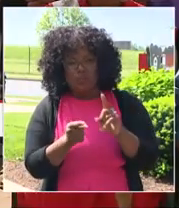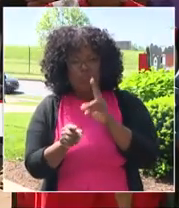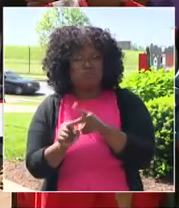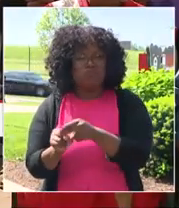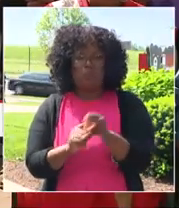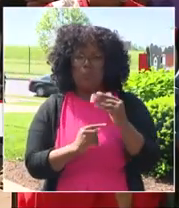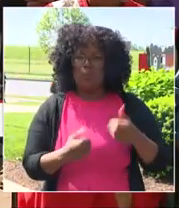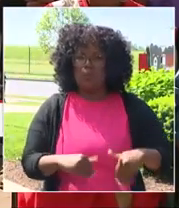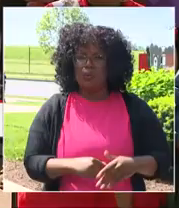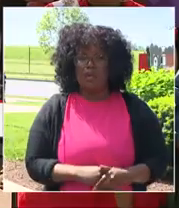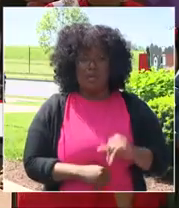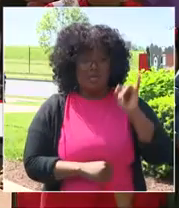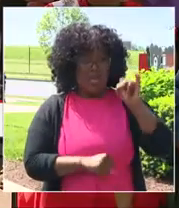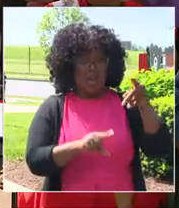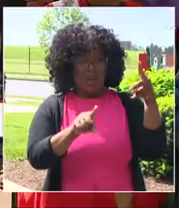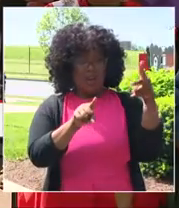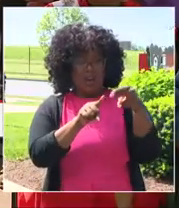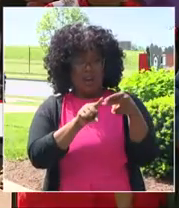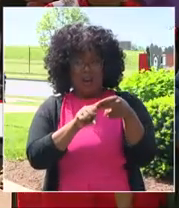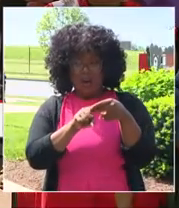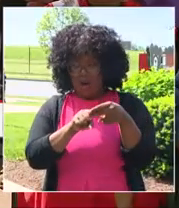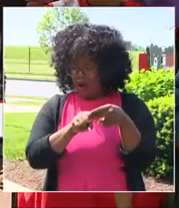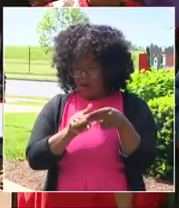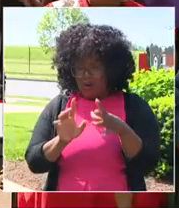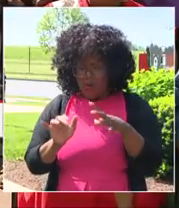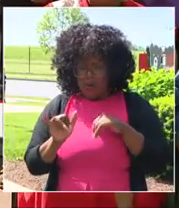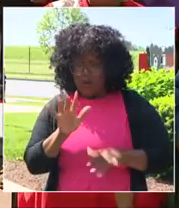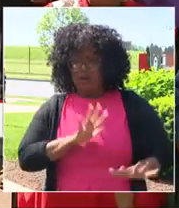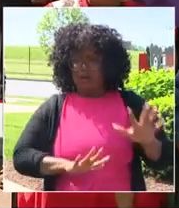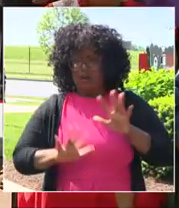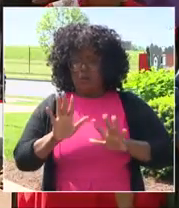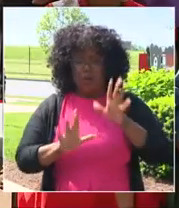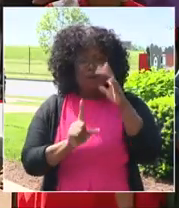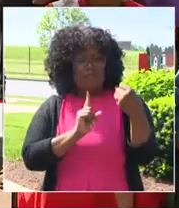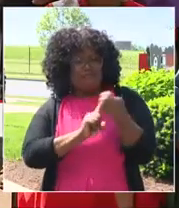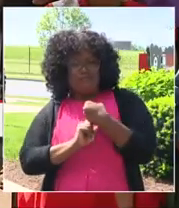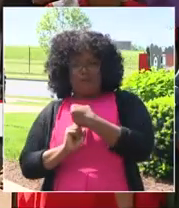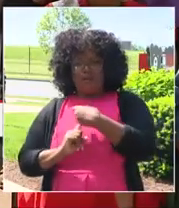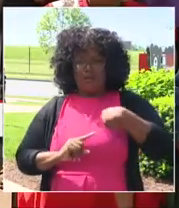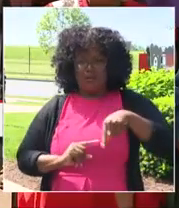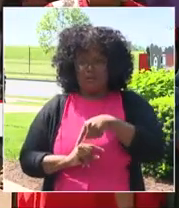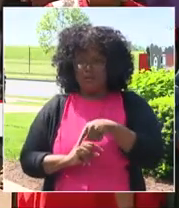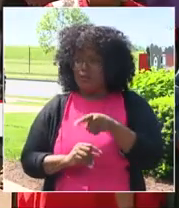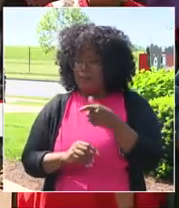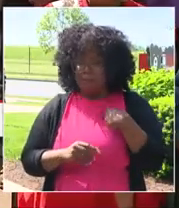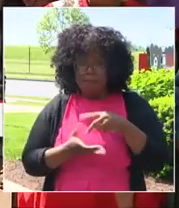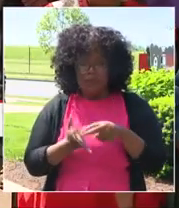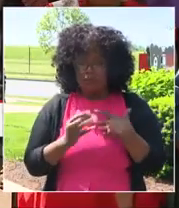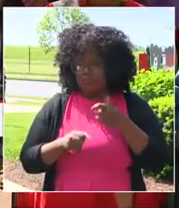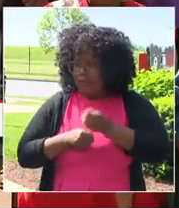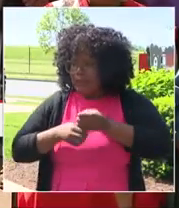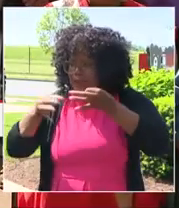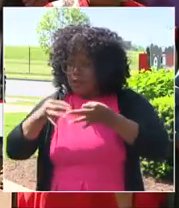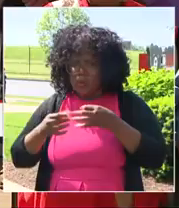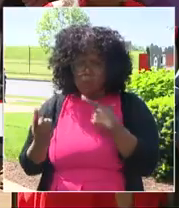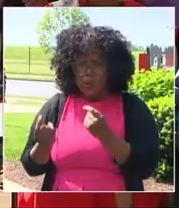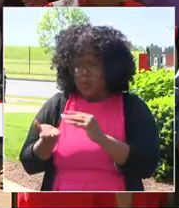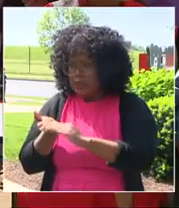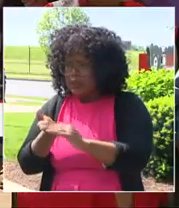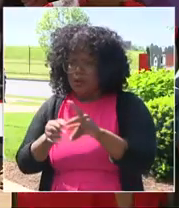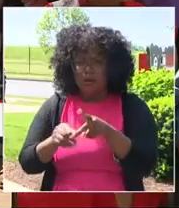this magnitude would force us to make difficult decisions, including scaling back critical